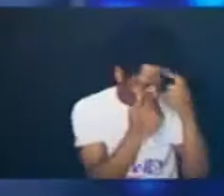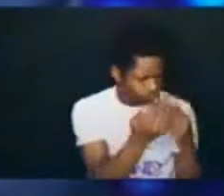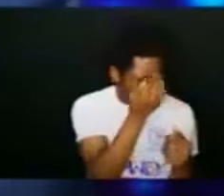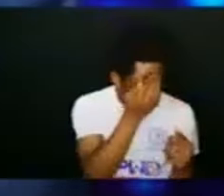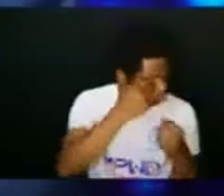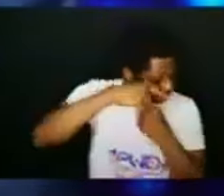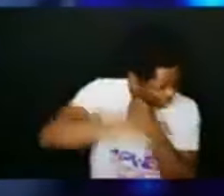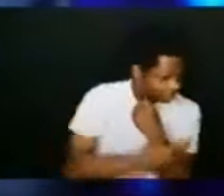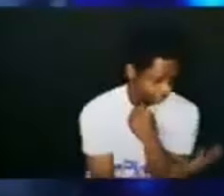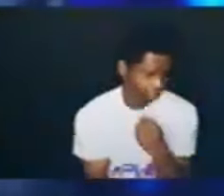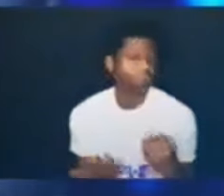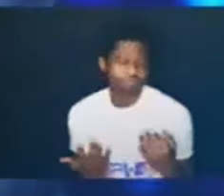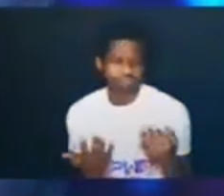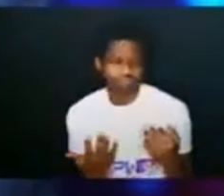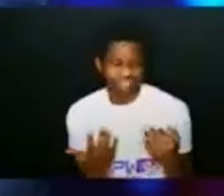Now,